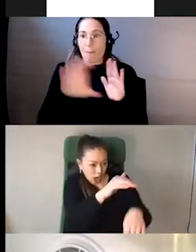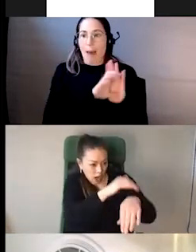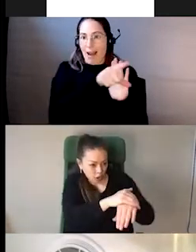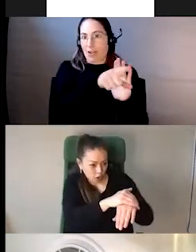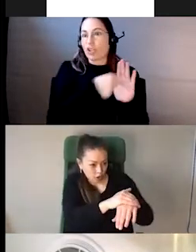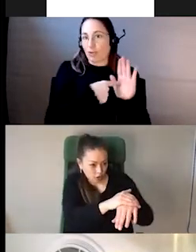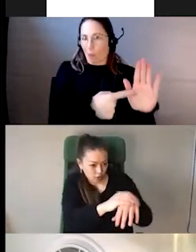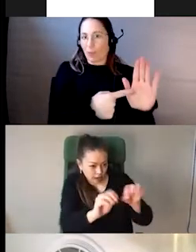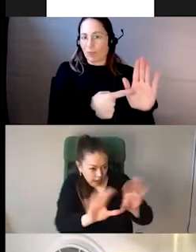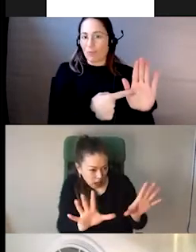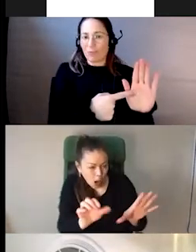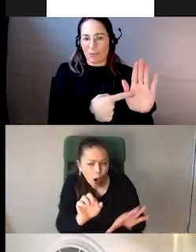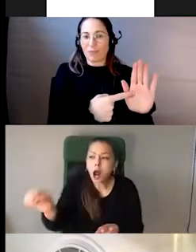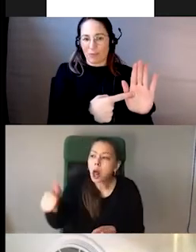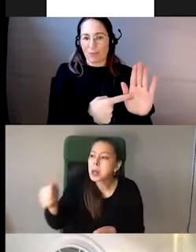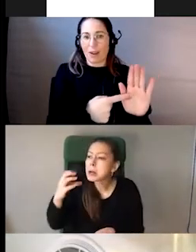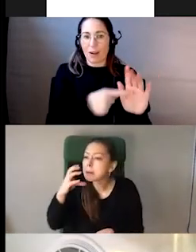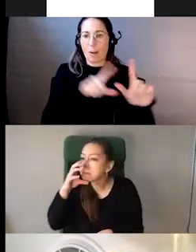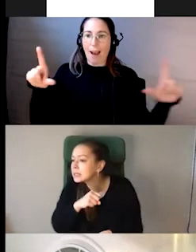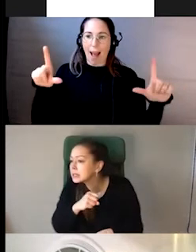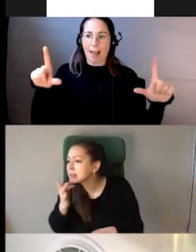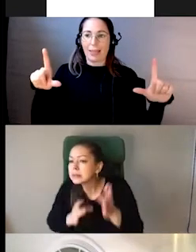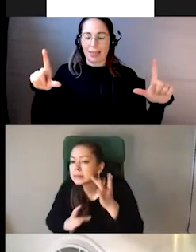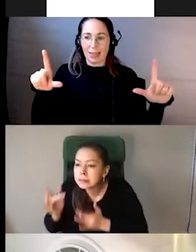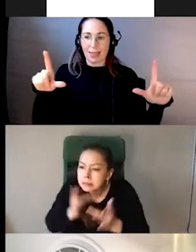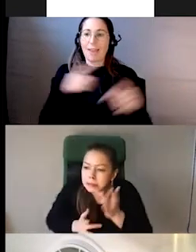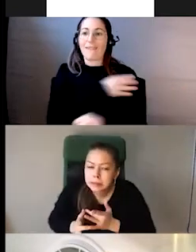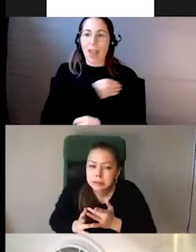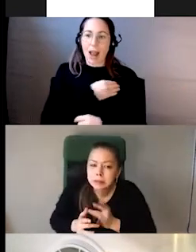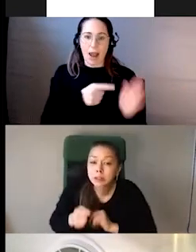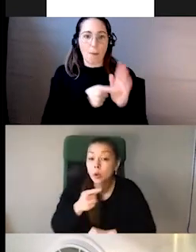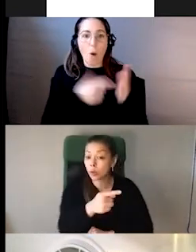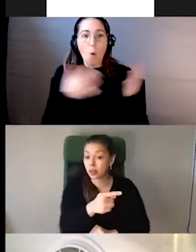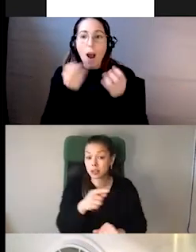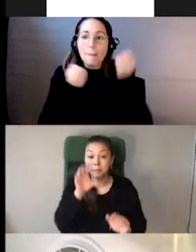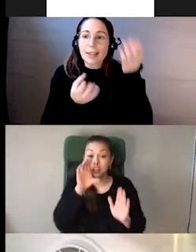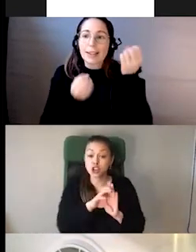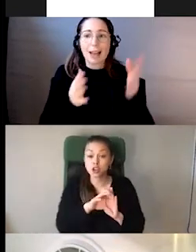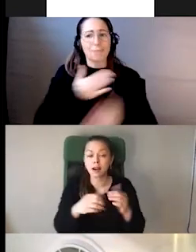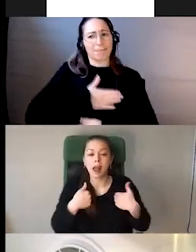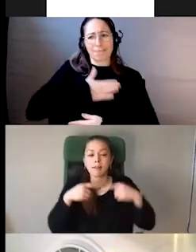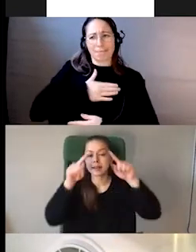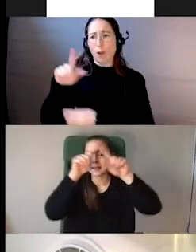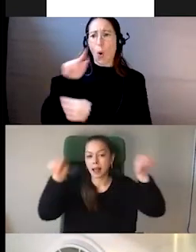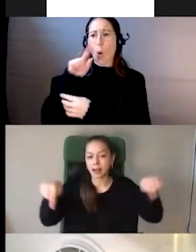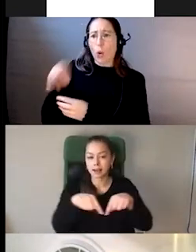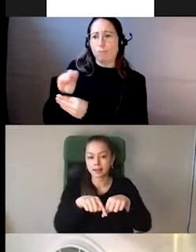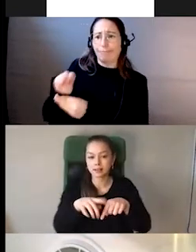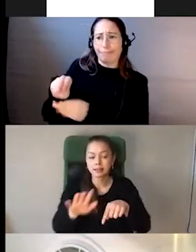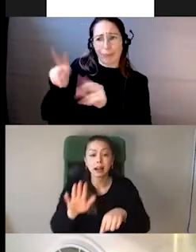municipal sign that says, "Please do not feed the birds," in 5 languages. So